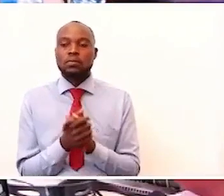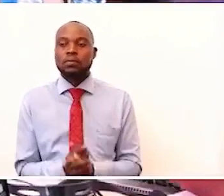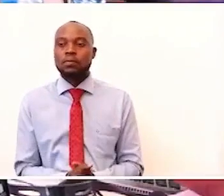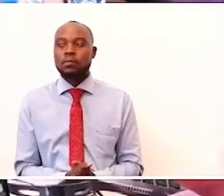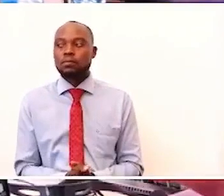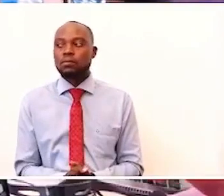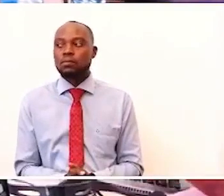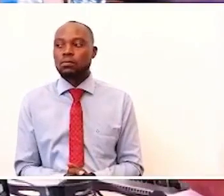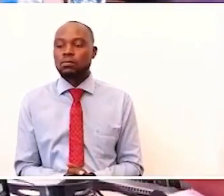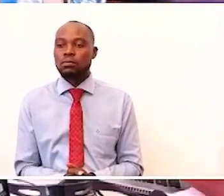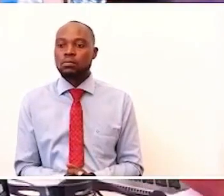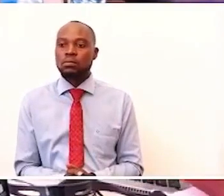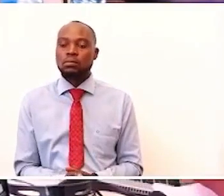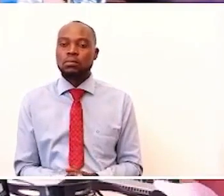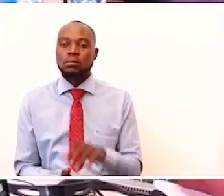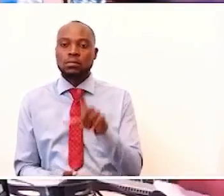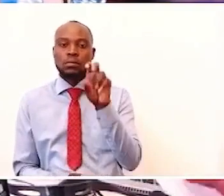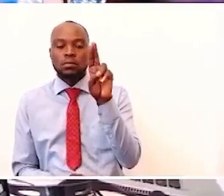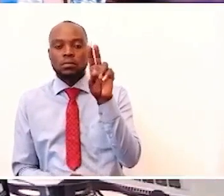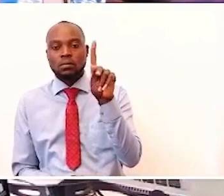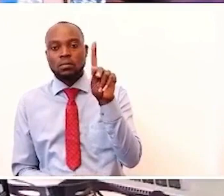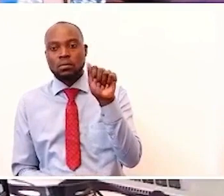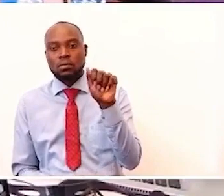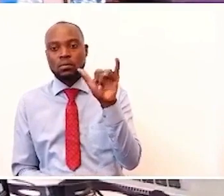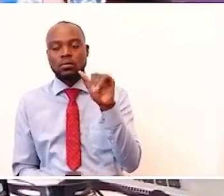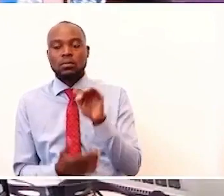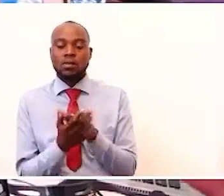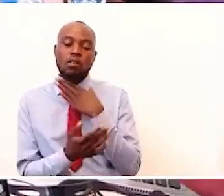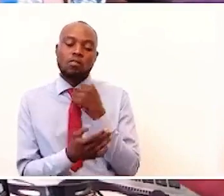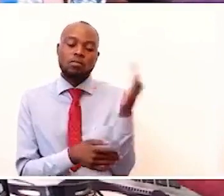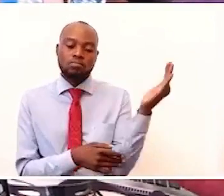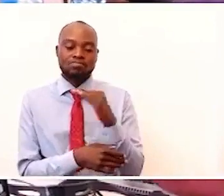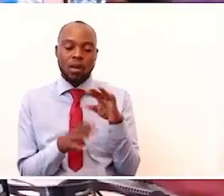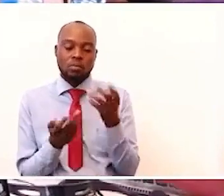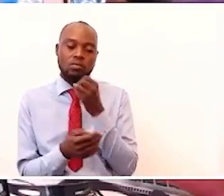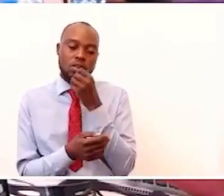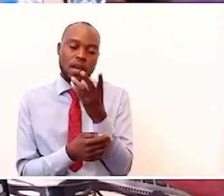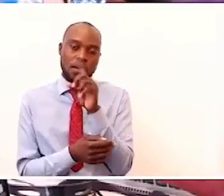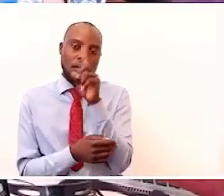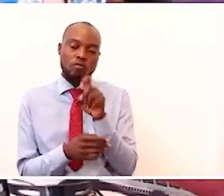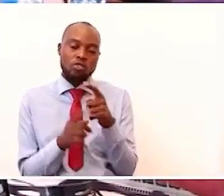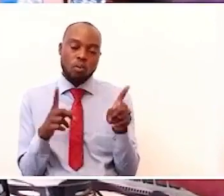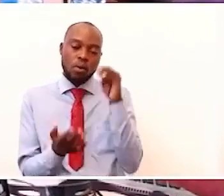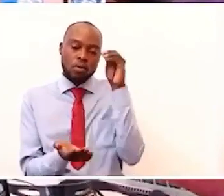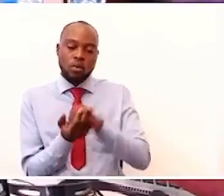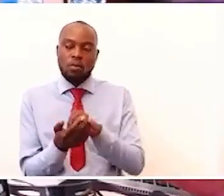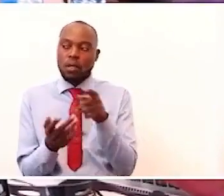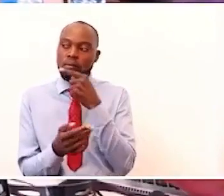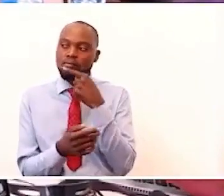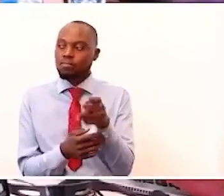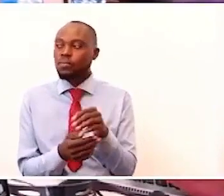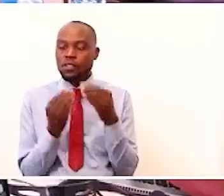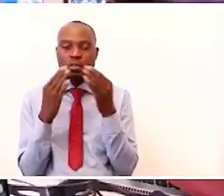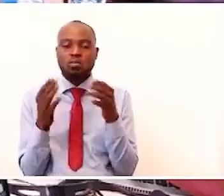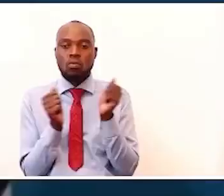you wanted to come in to also on the point that was made by Okwaro. Please. Thank you so much,